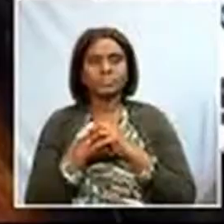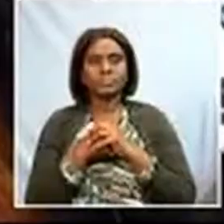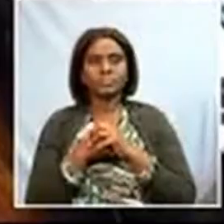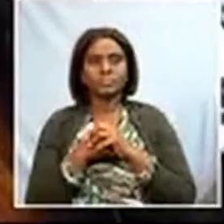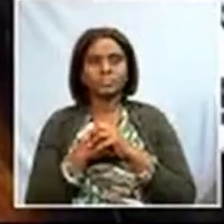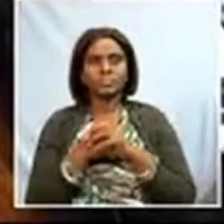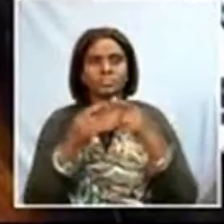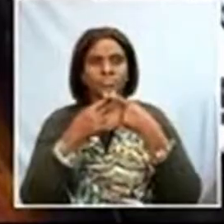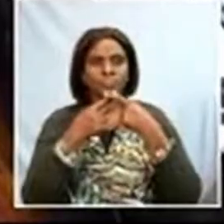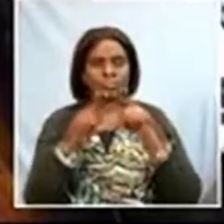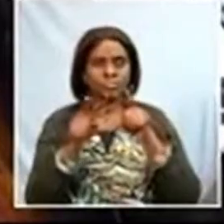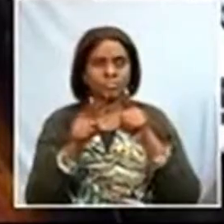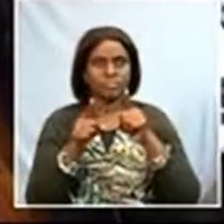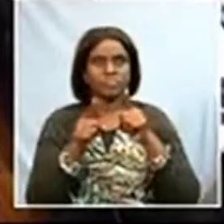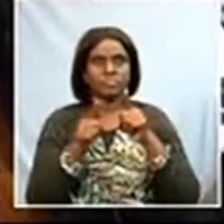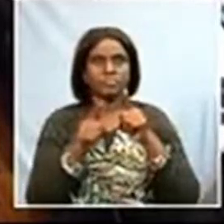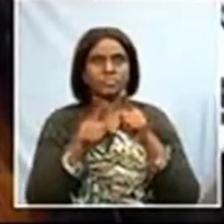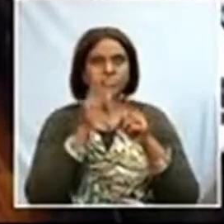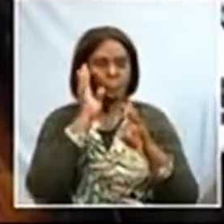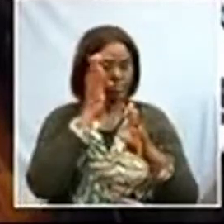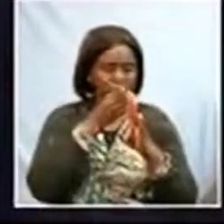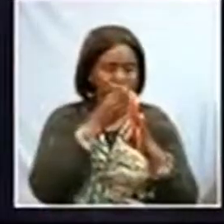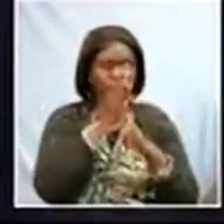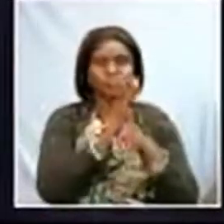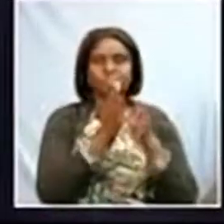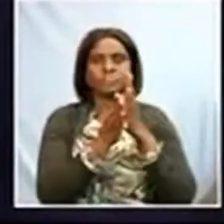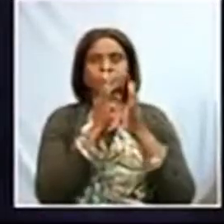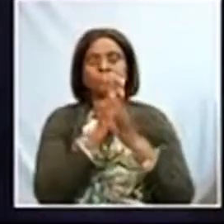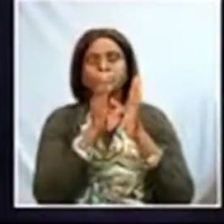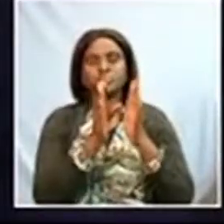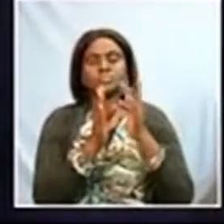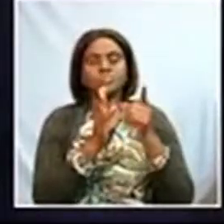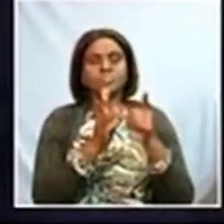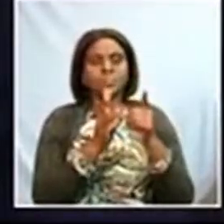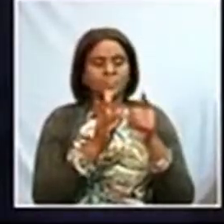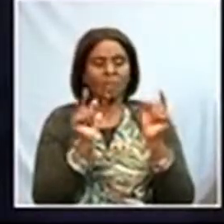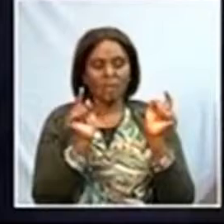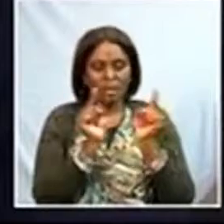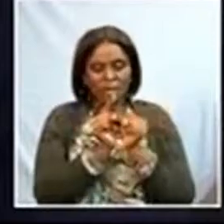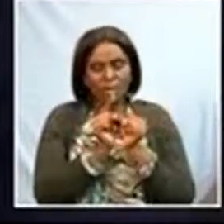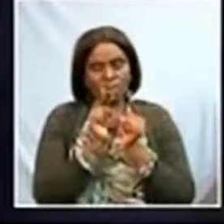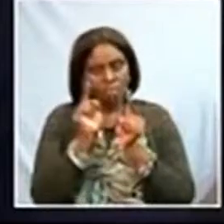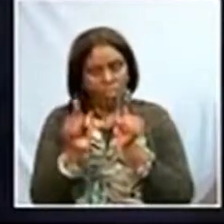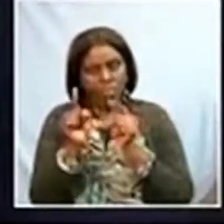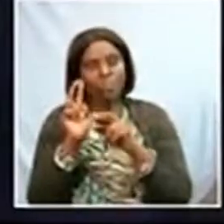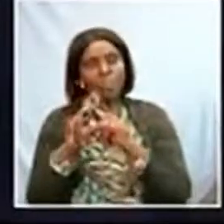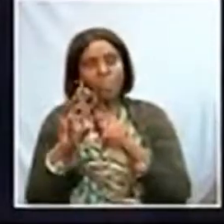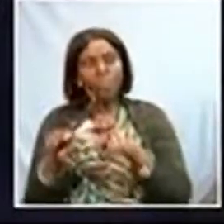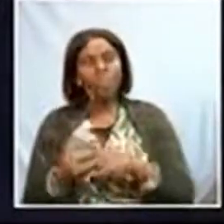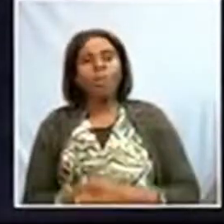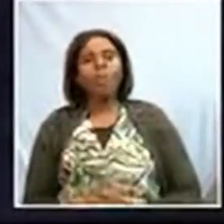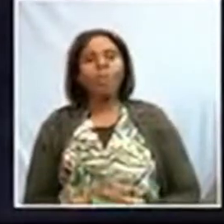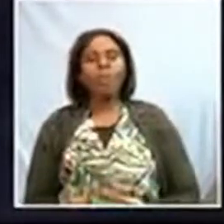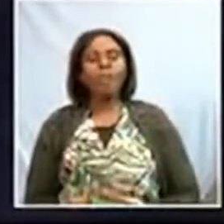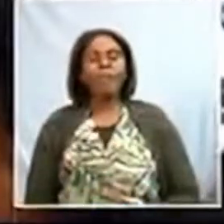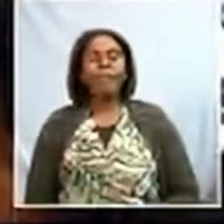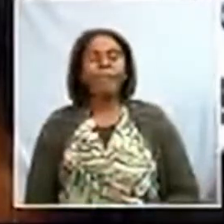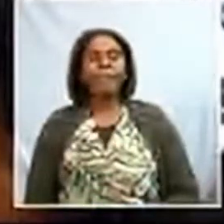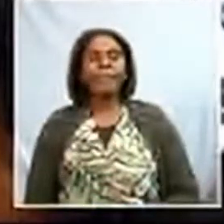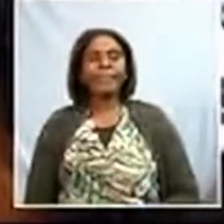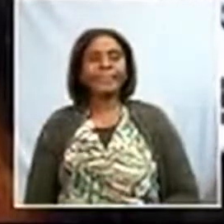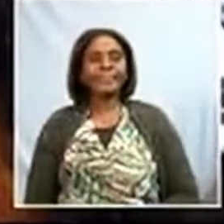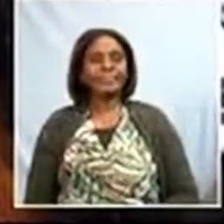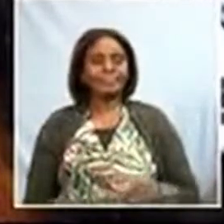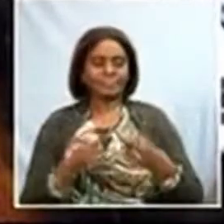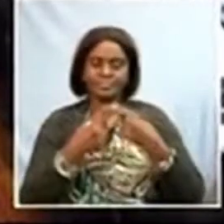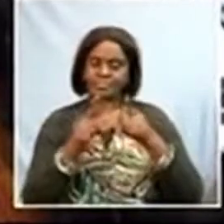The difference hasn't been paid to the contractor. That's the current position, Chair. The difference